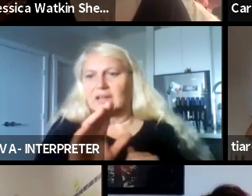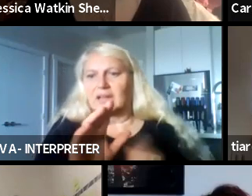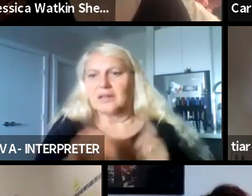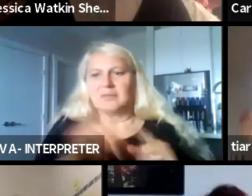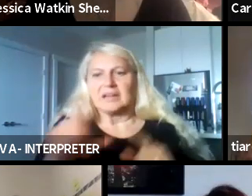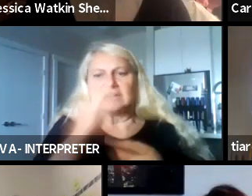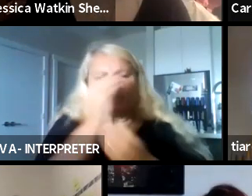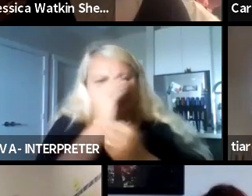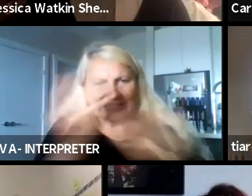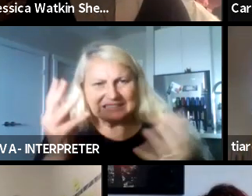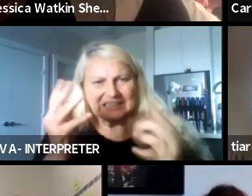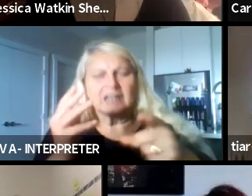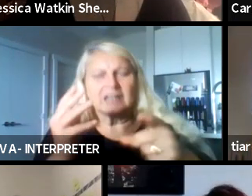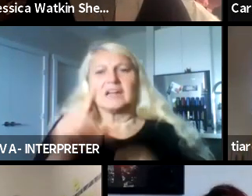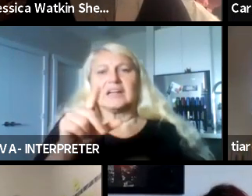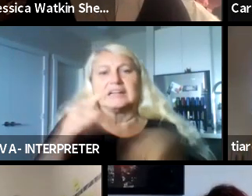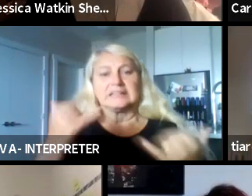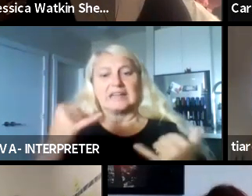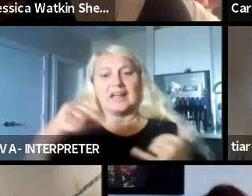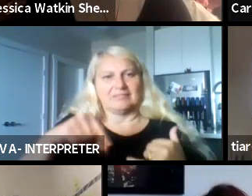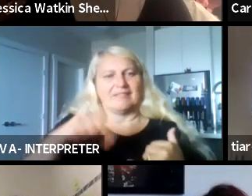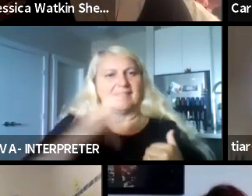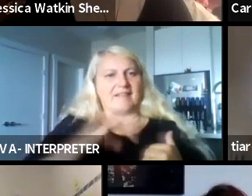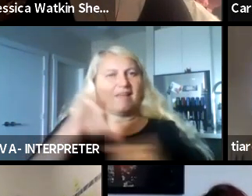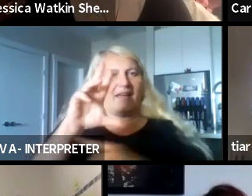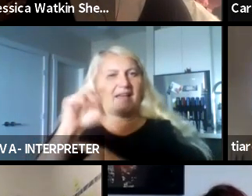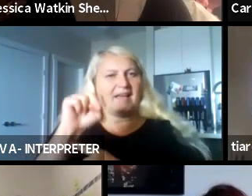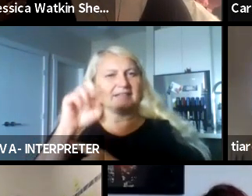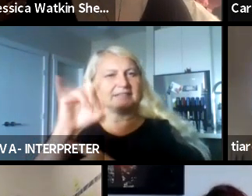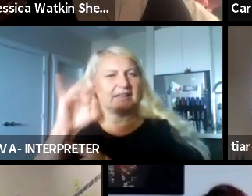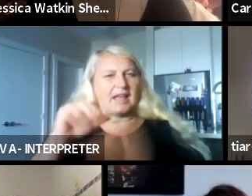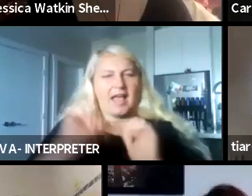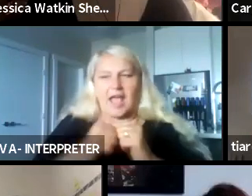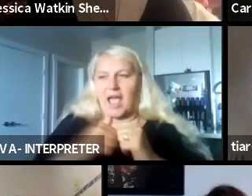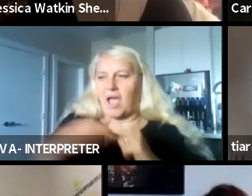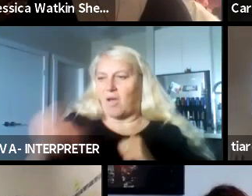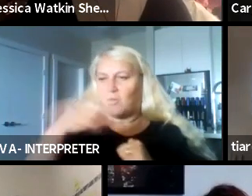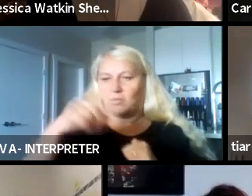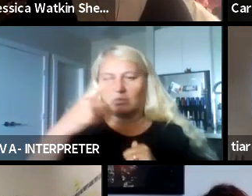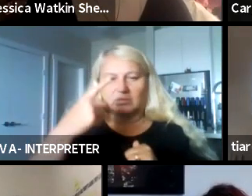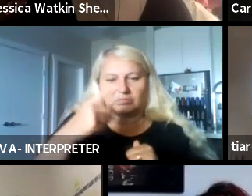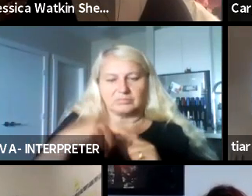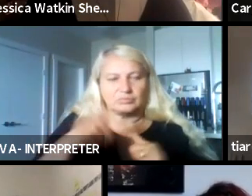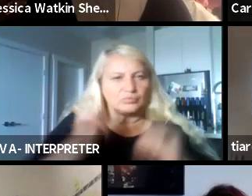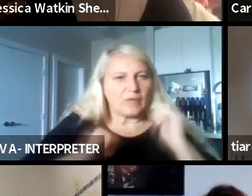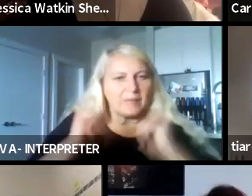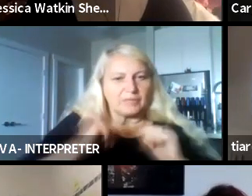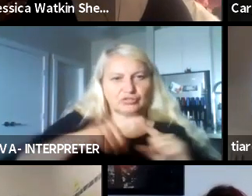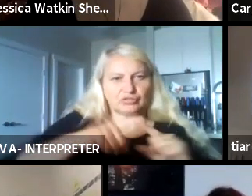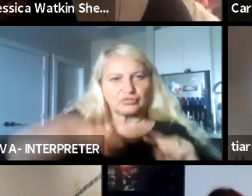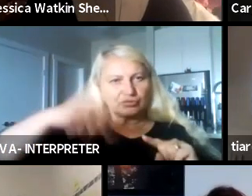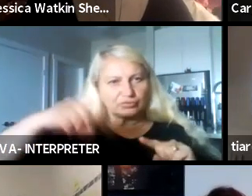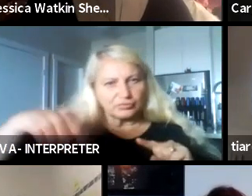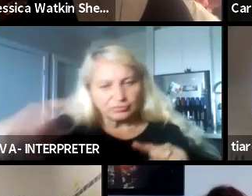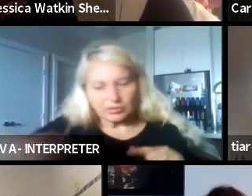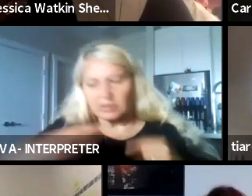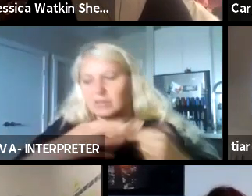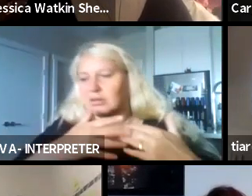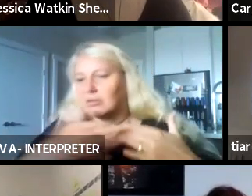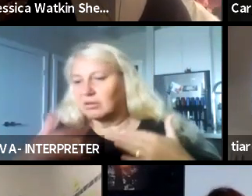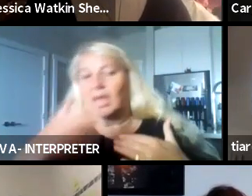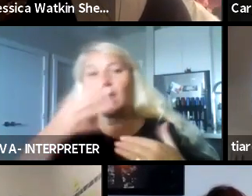for attending today's Unsettling Dramaturgy, Cripping Practice and Virtual Convenings. Our next one will be happening on April